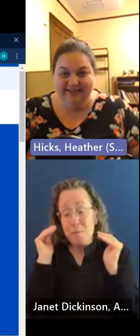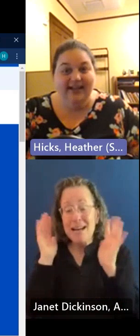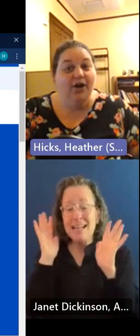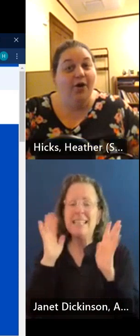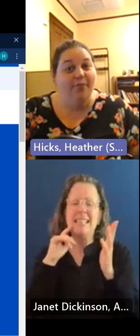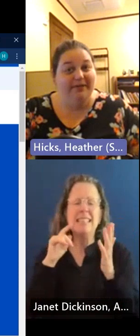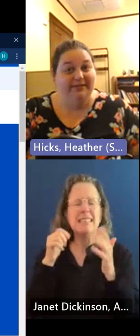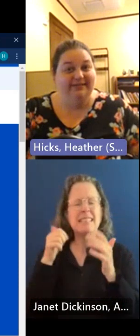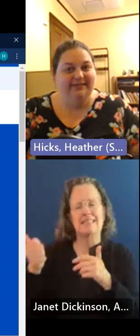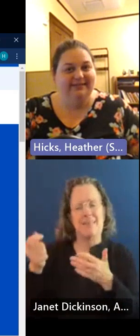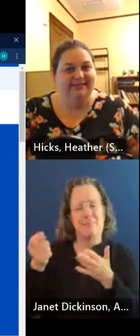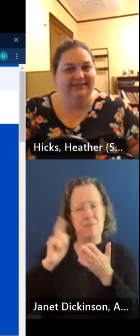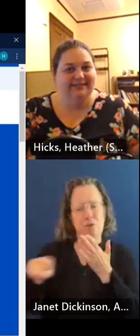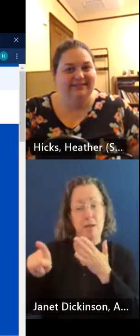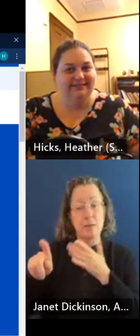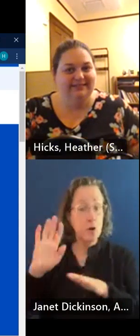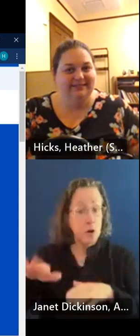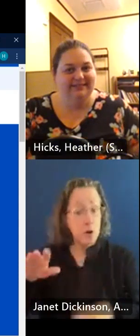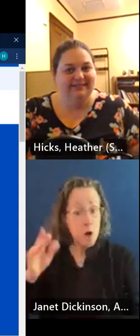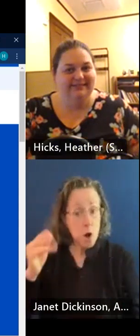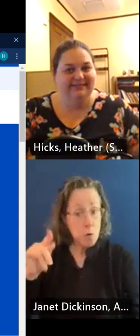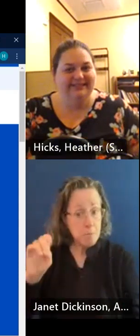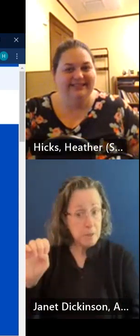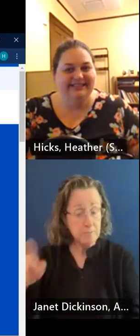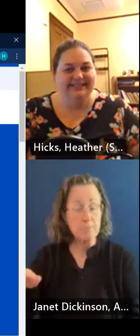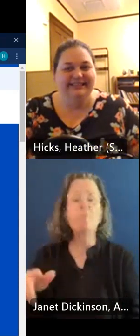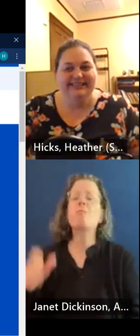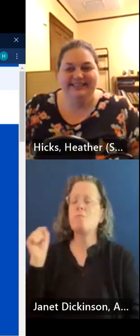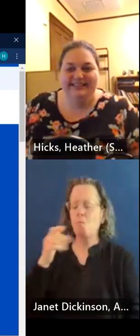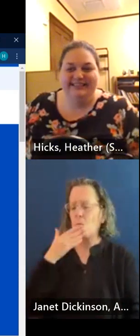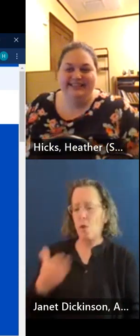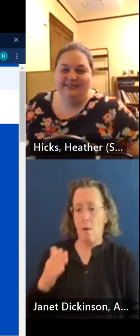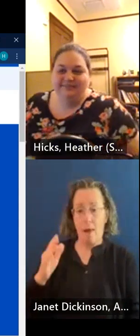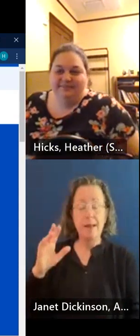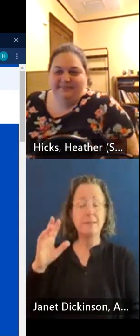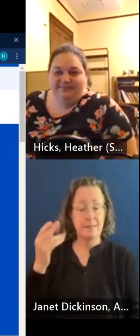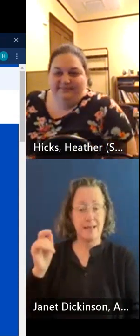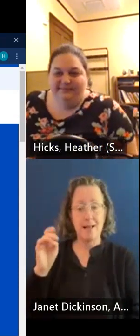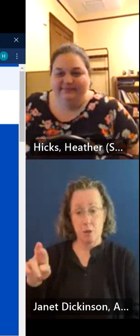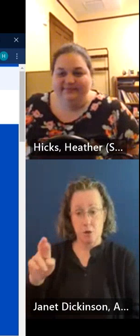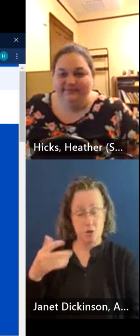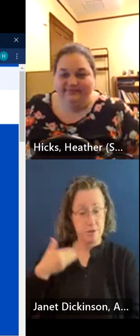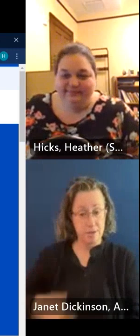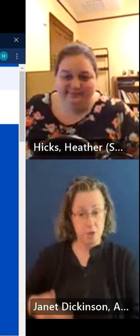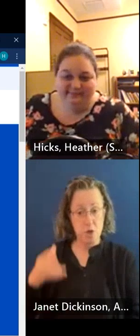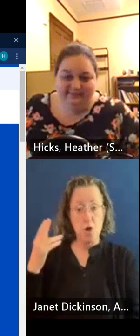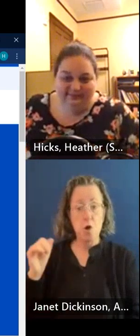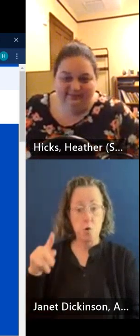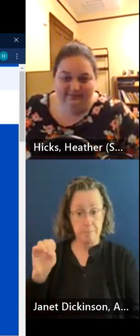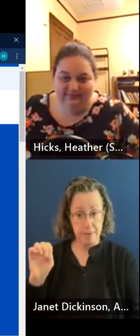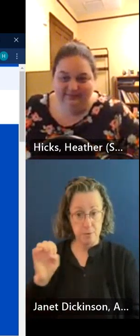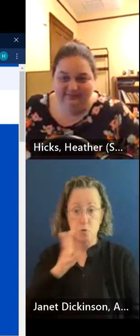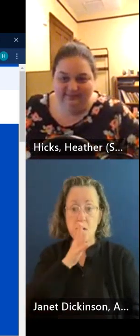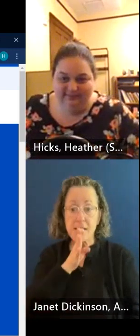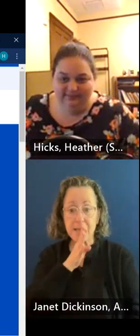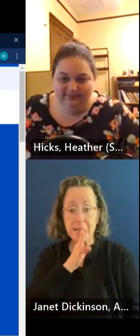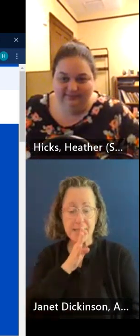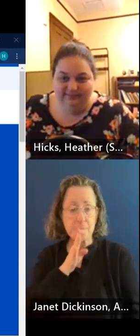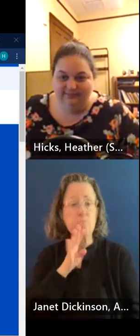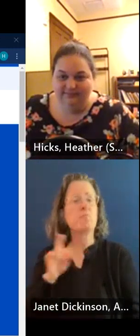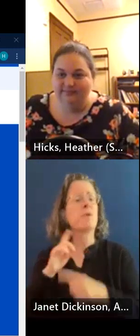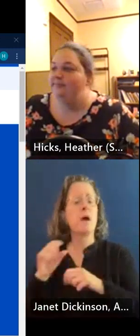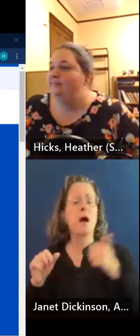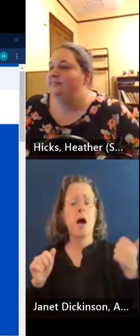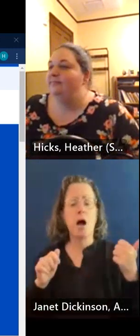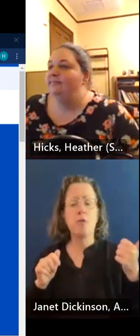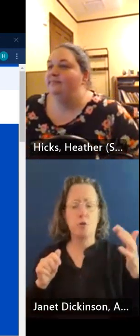self-checked. Hope. Yeah, thanks, Heather. This is Hope. The other option that we have used in Dale